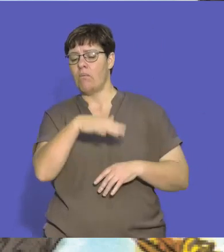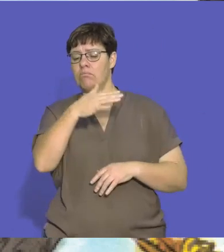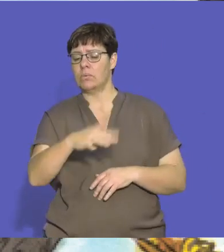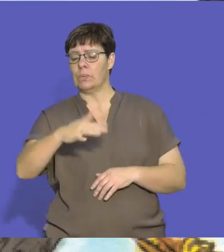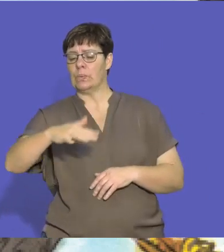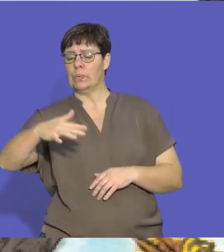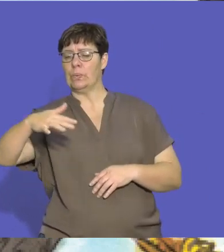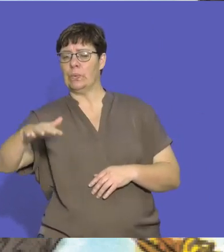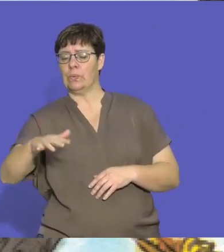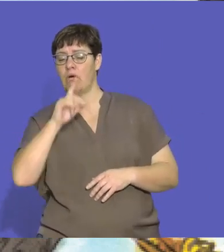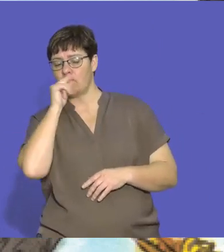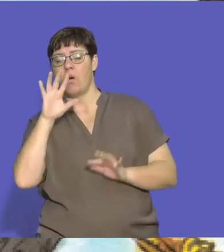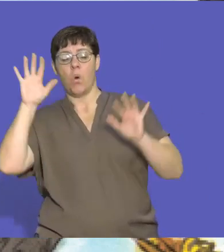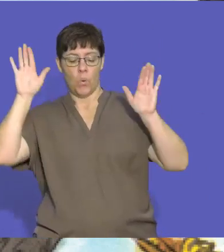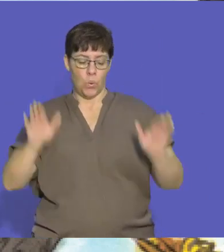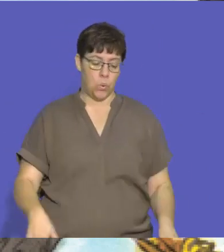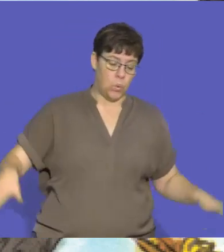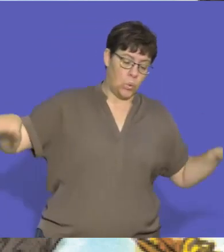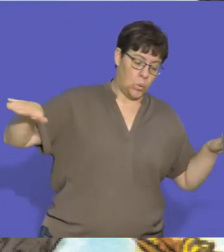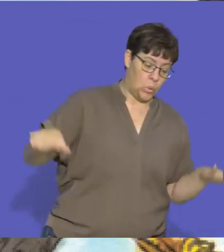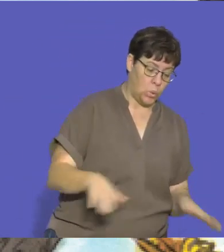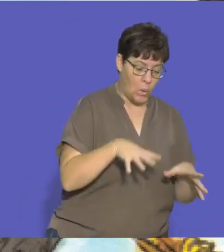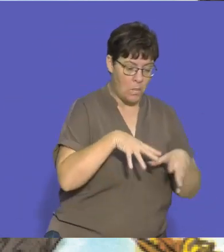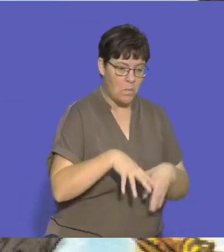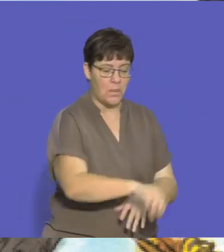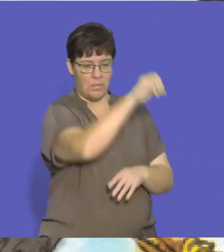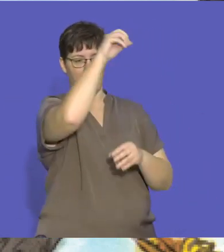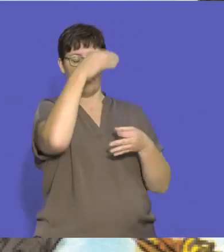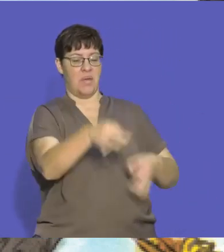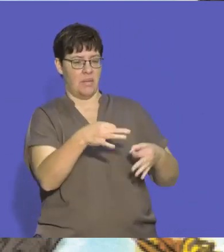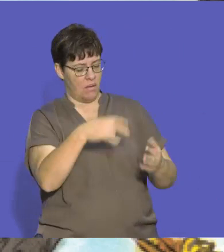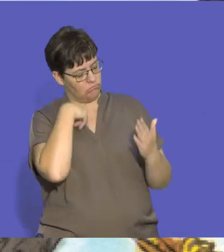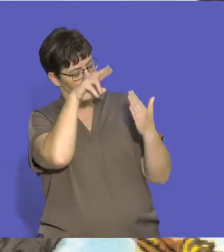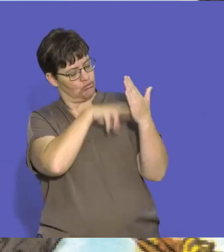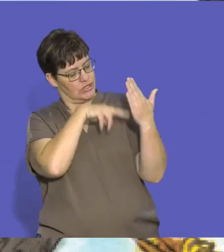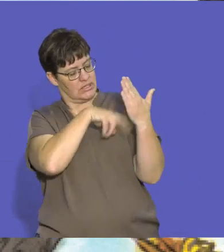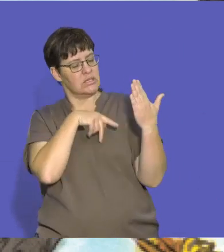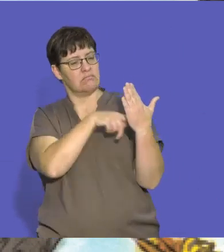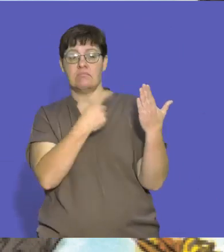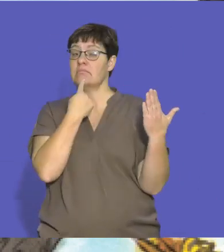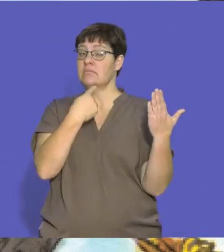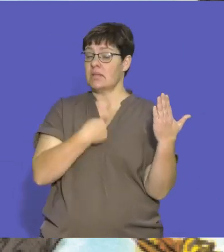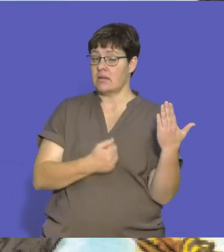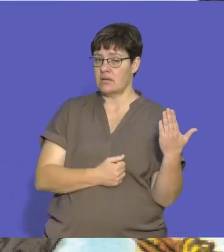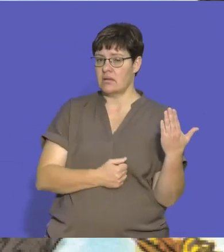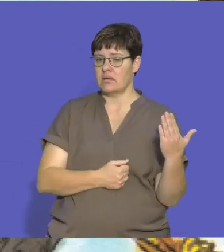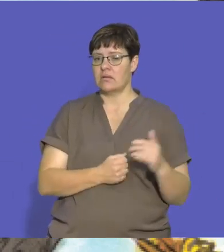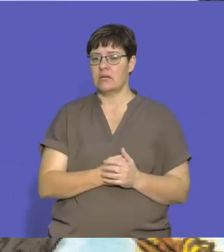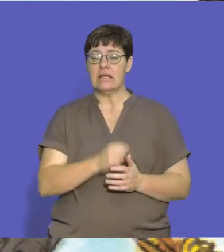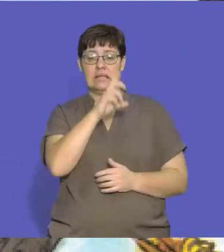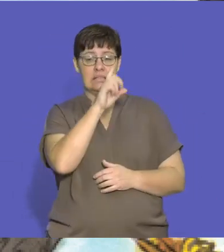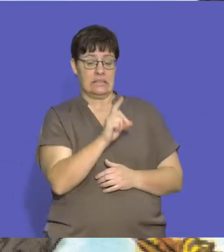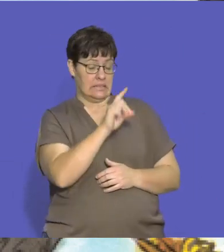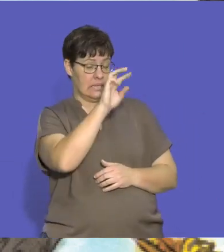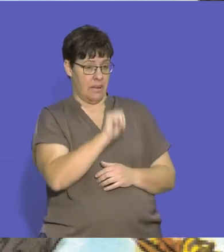past. Crow swooped down and caught the scrap of paper and read it. It said,